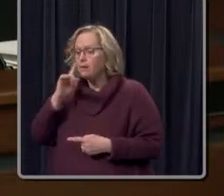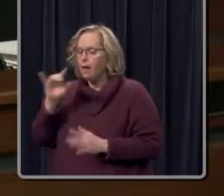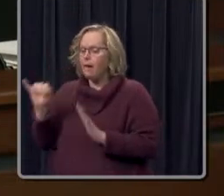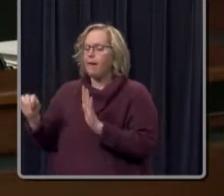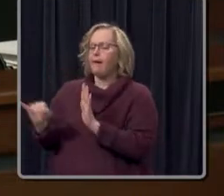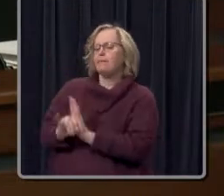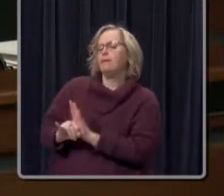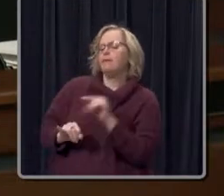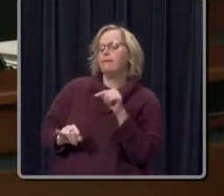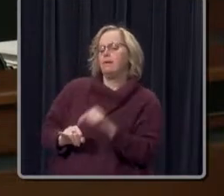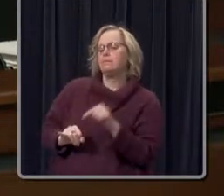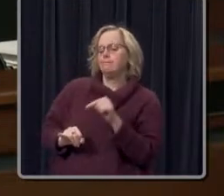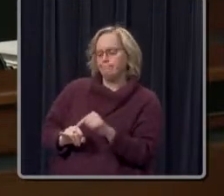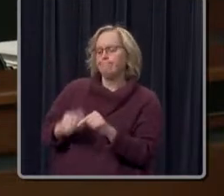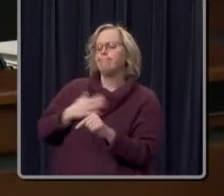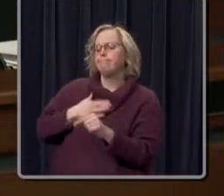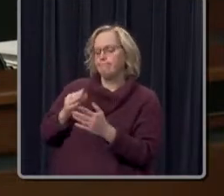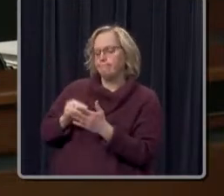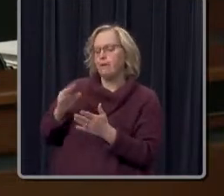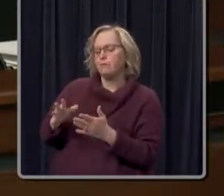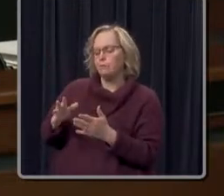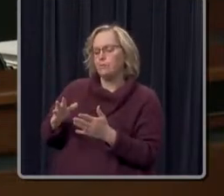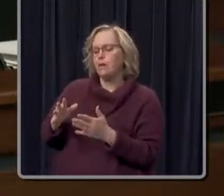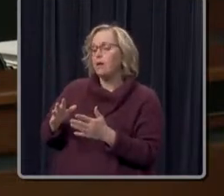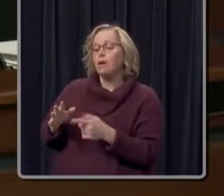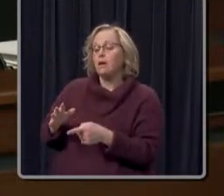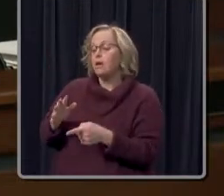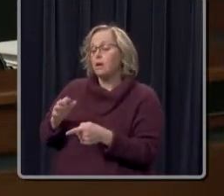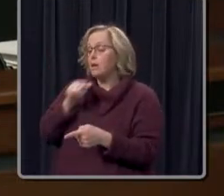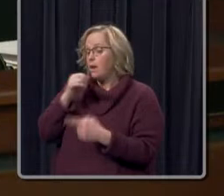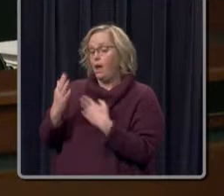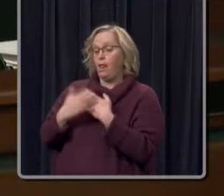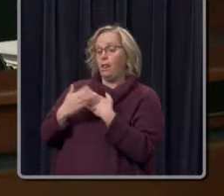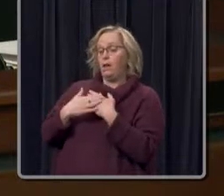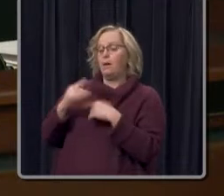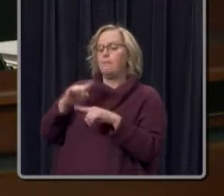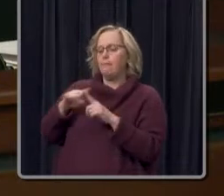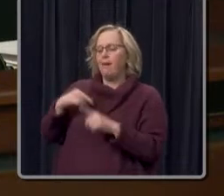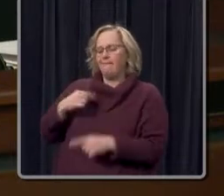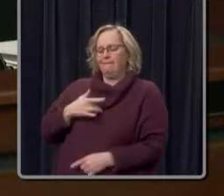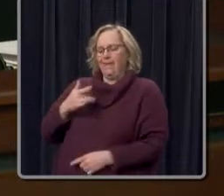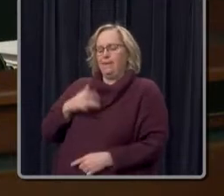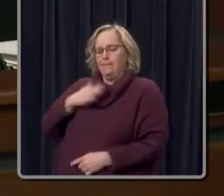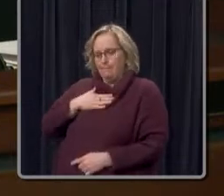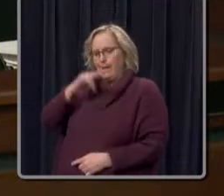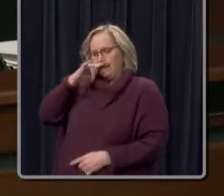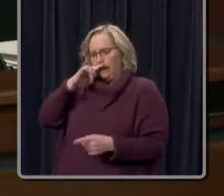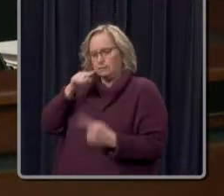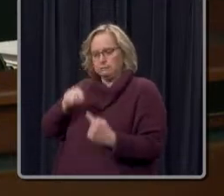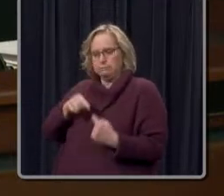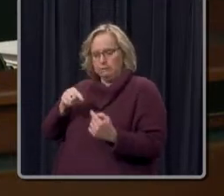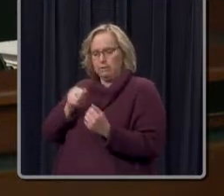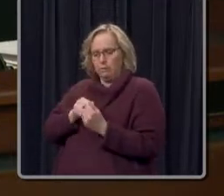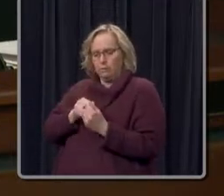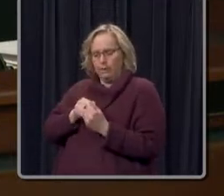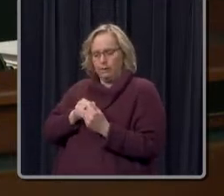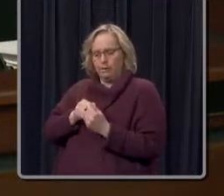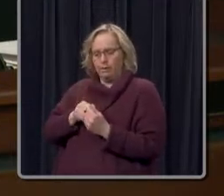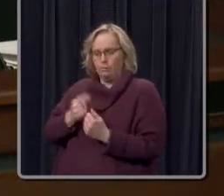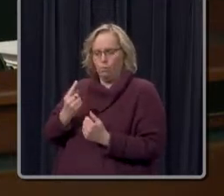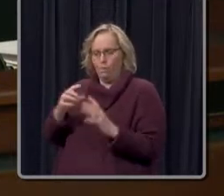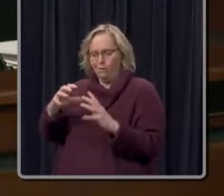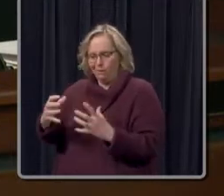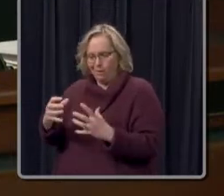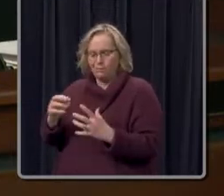identifies that, okay, I didn't get an alert, but I think my child is struggling with one of their classes or